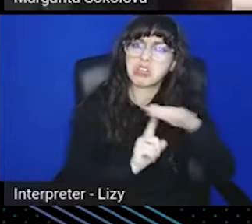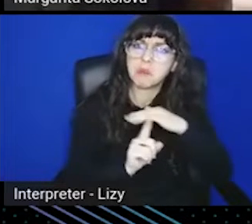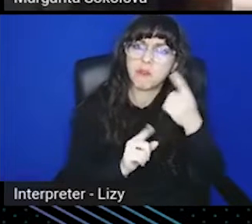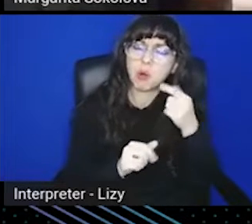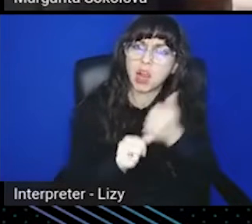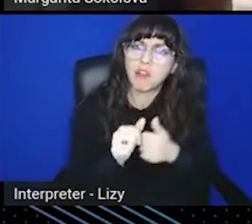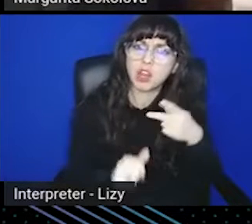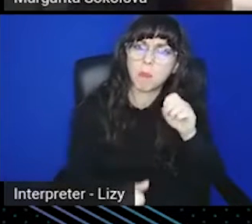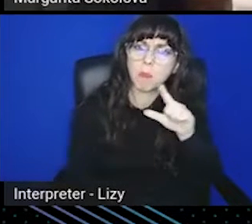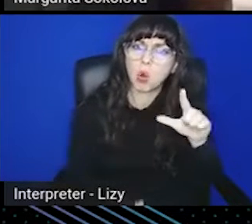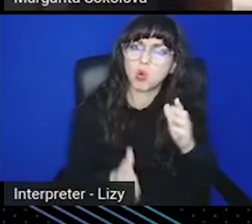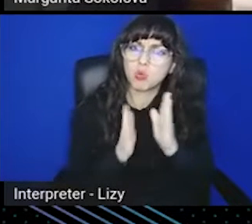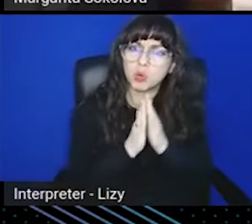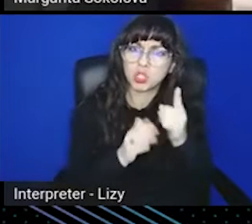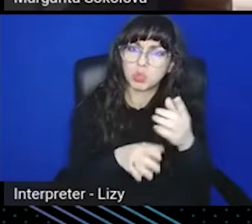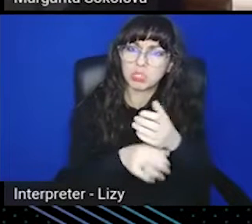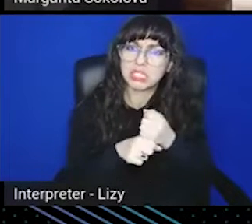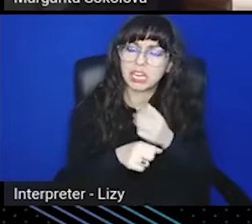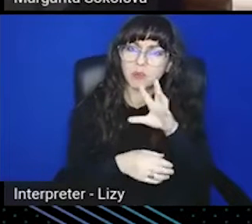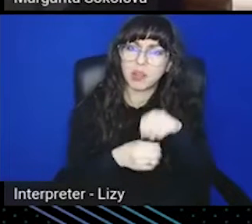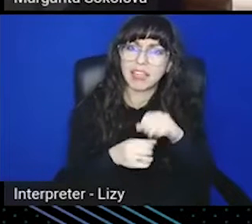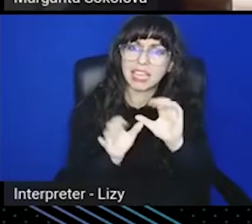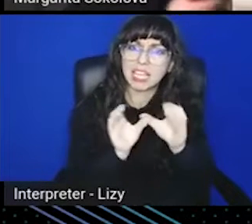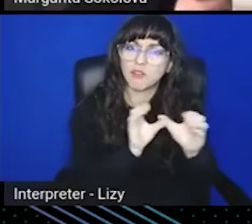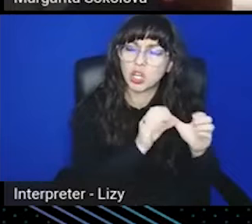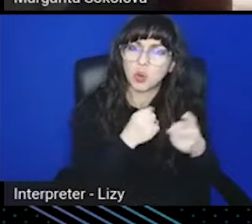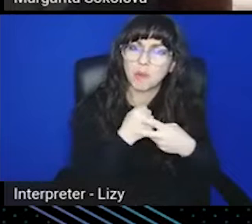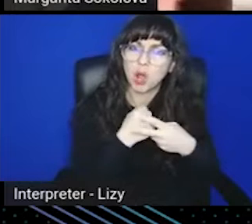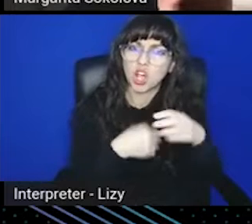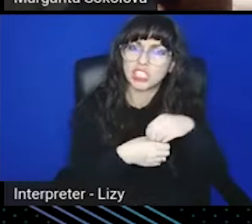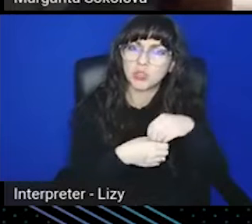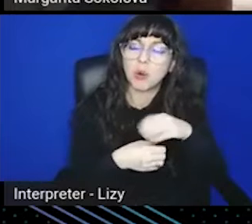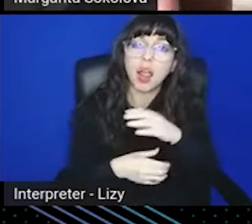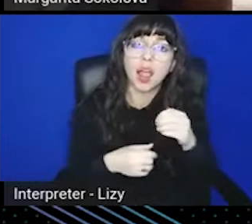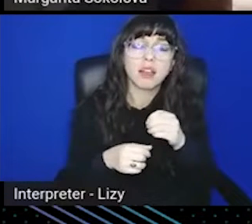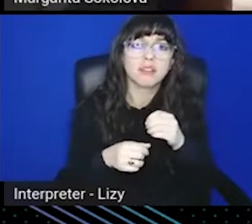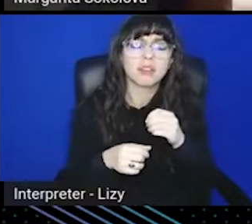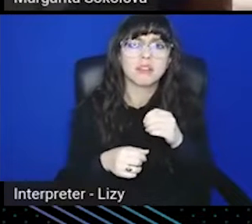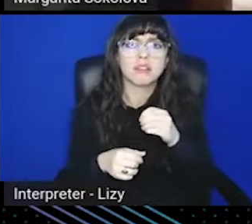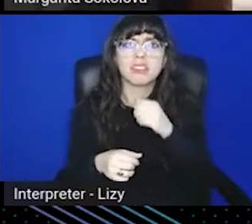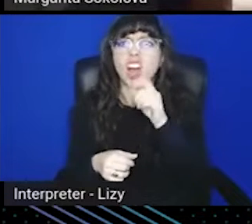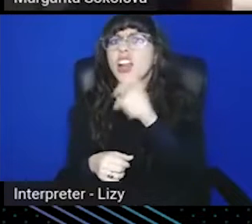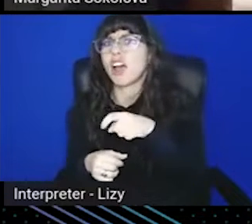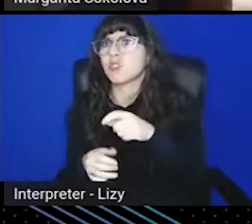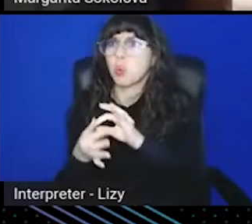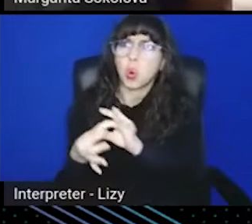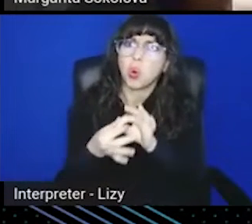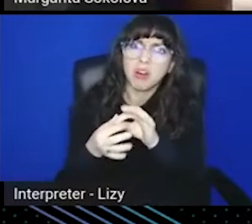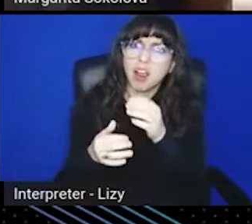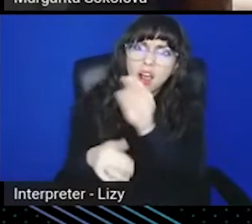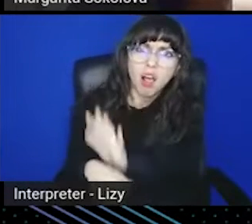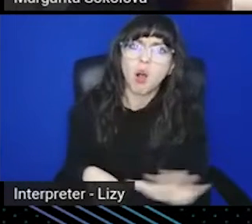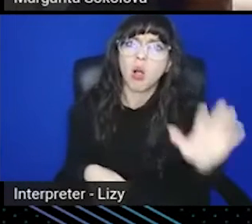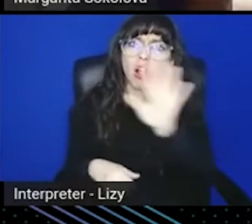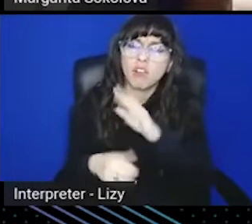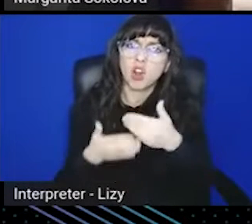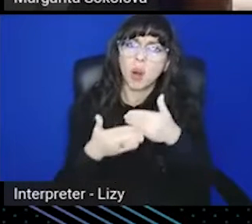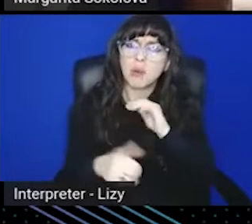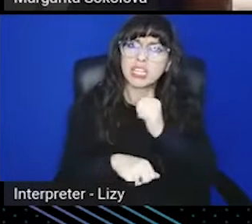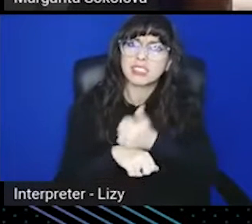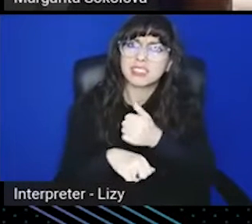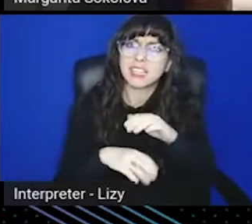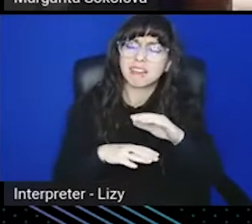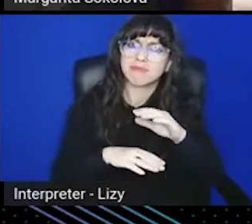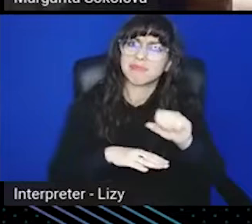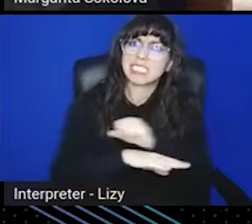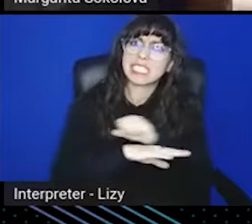have in the configured repository, rather than having to coordinate across preset staging environments.